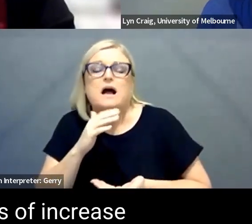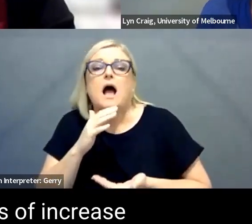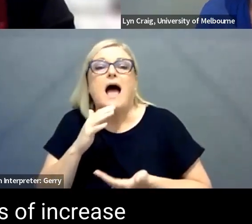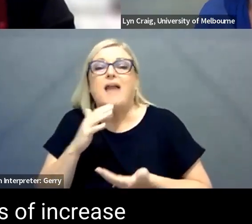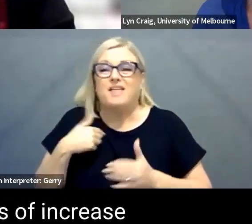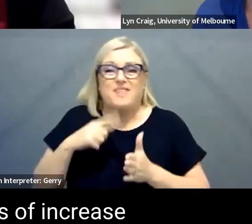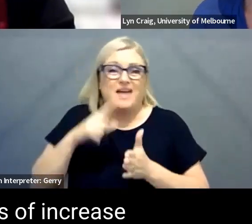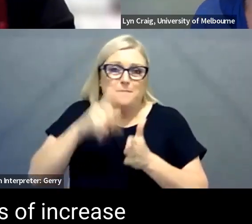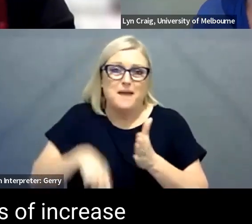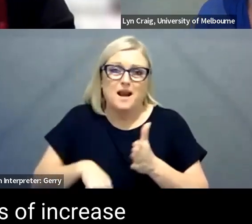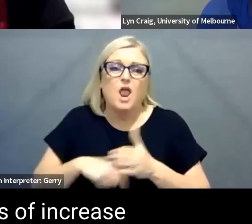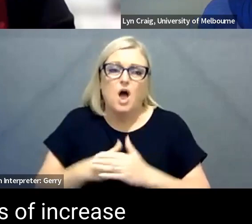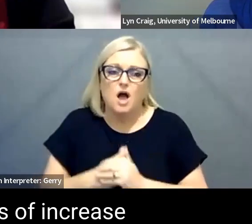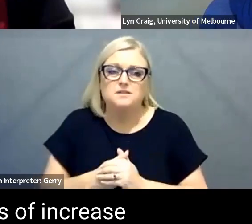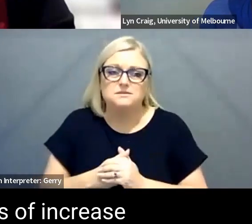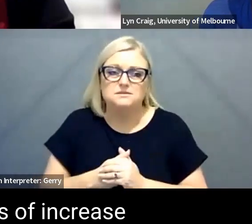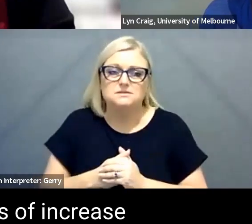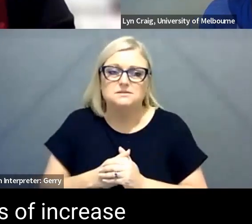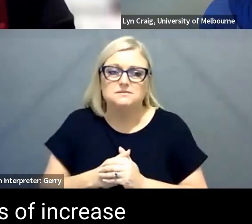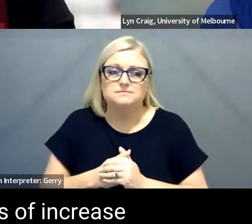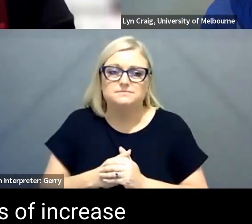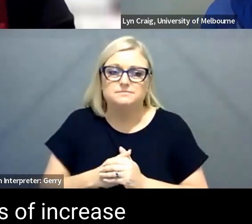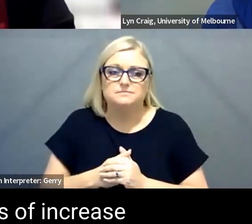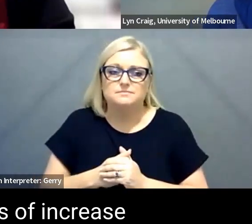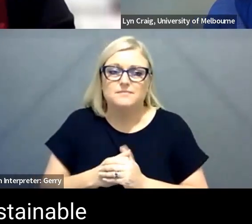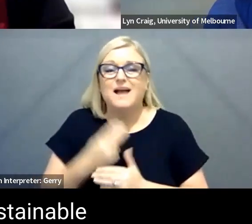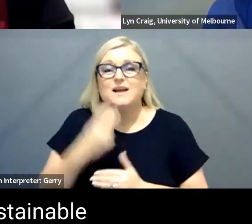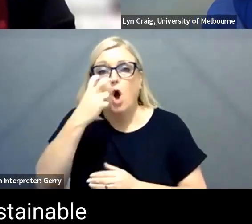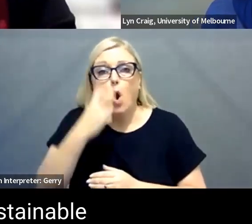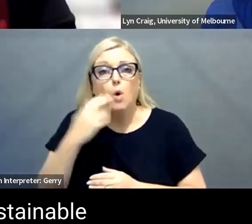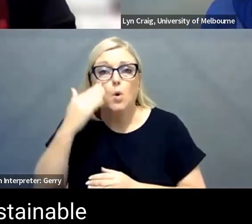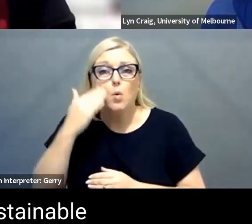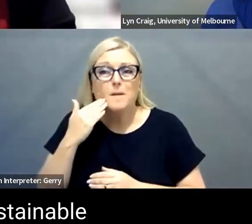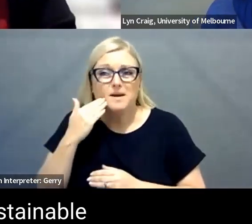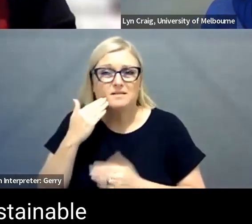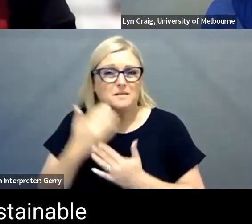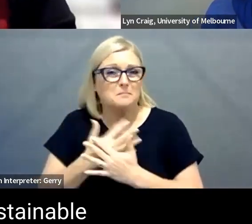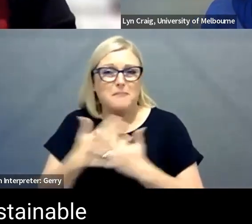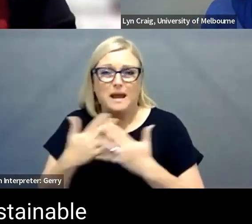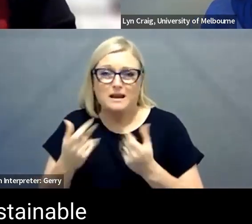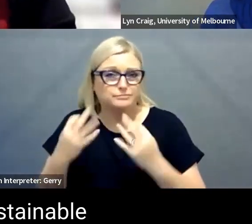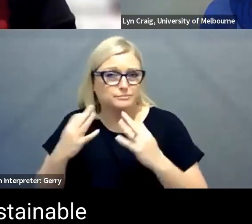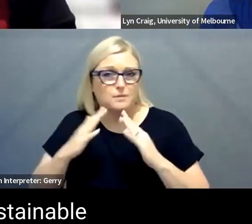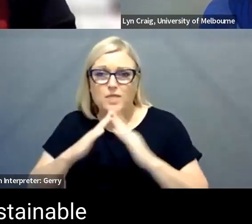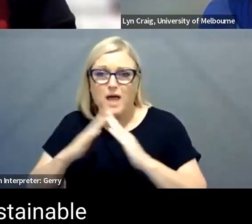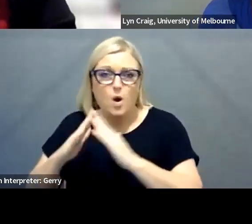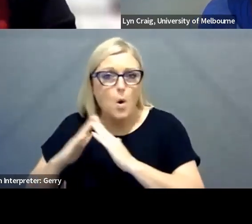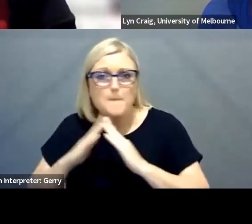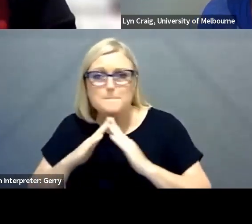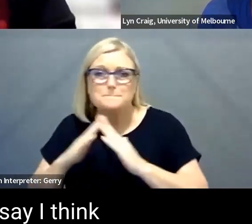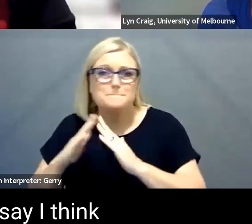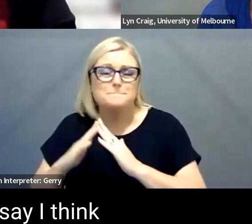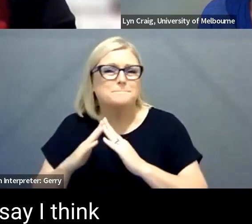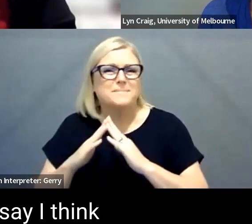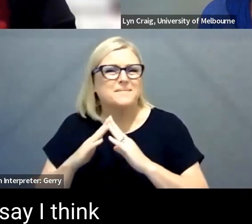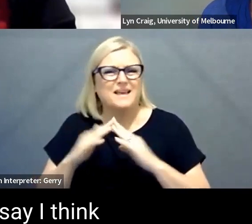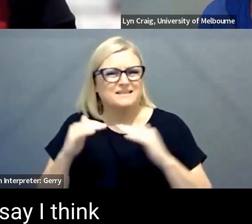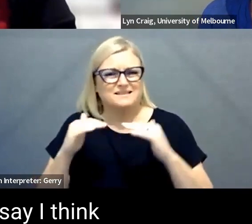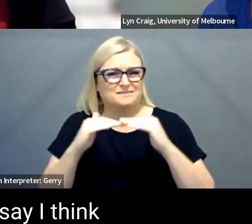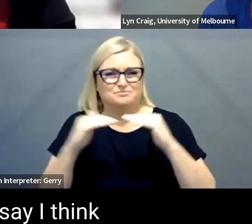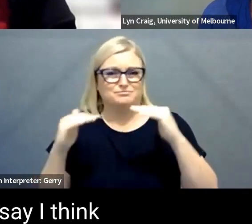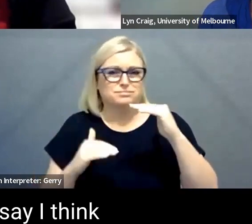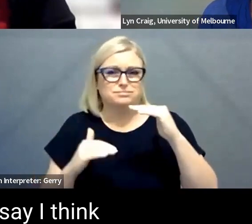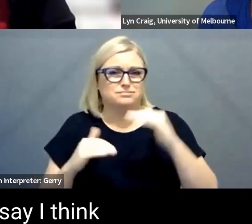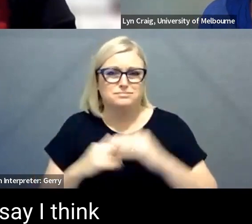of increase in older women's homelessness, and it's unsustainable and unequitable. I'd also like